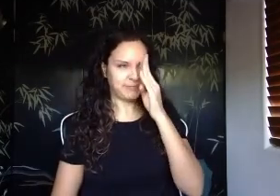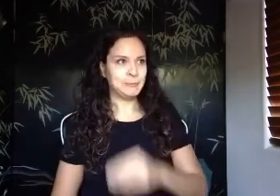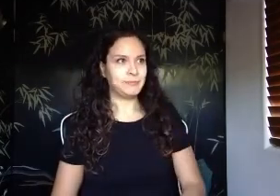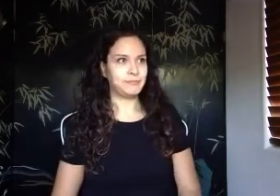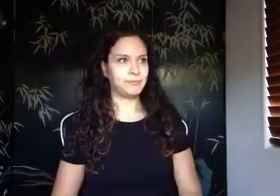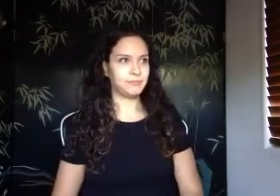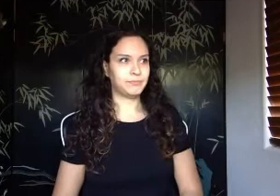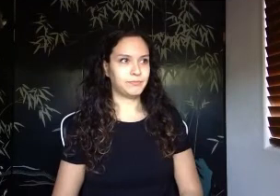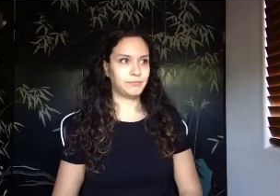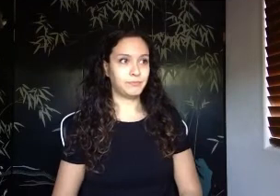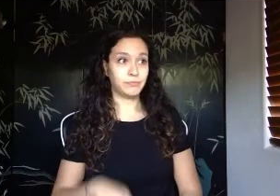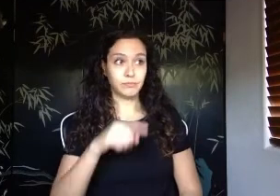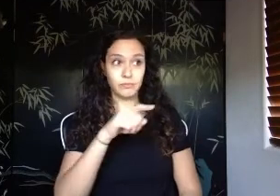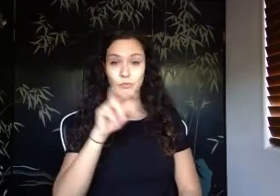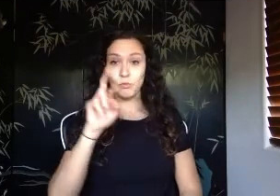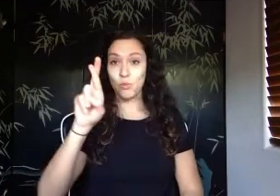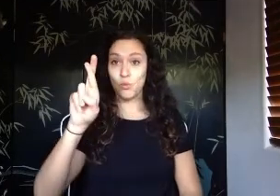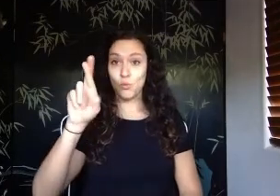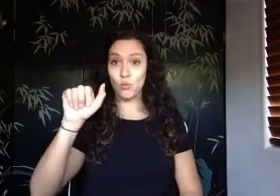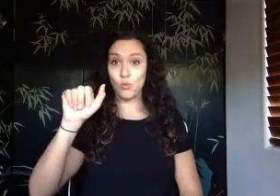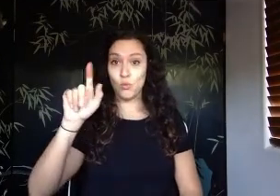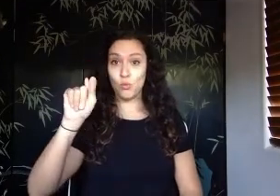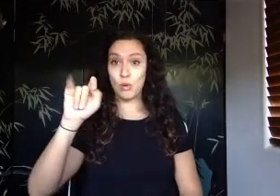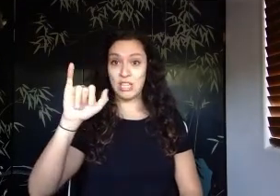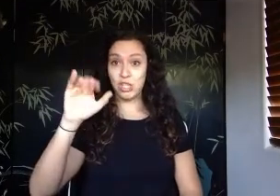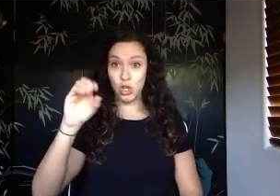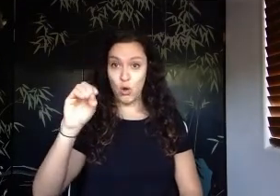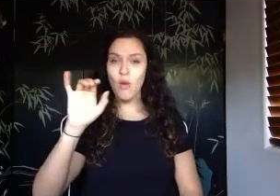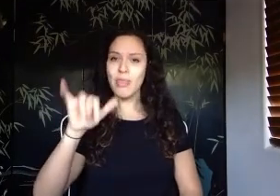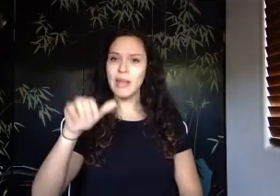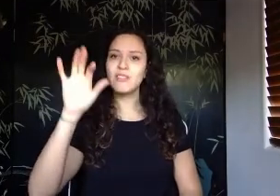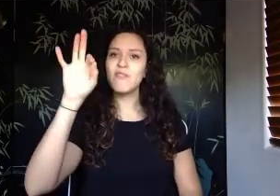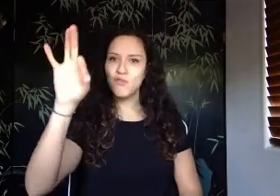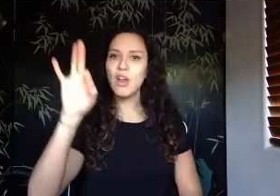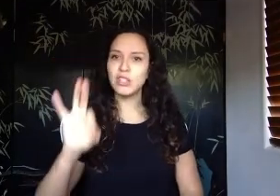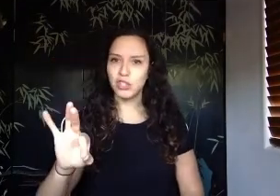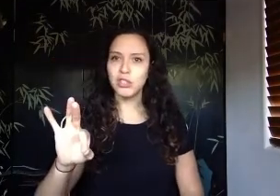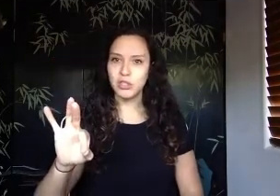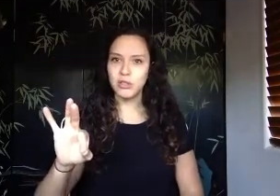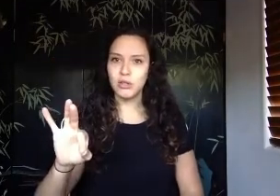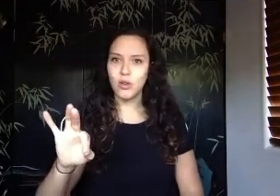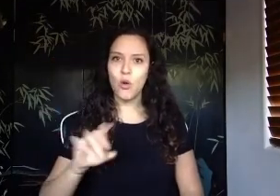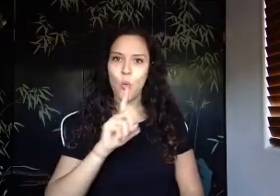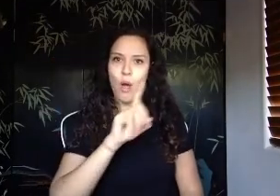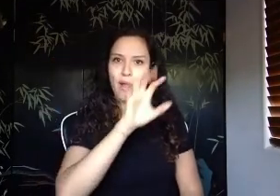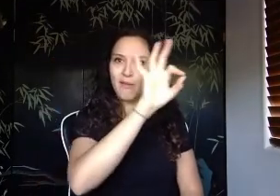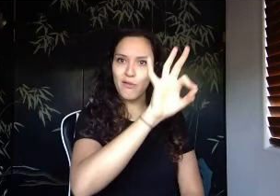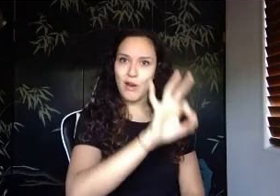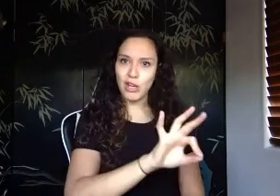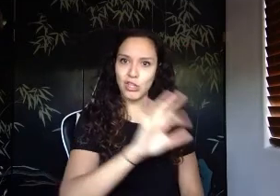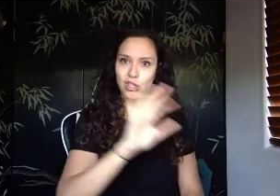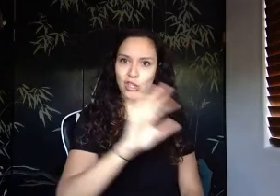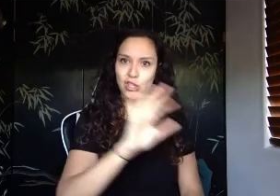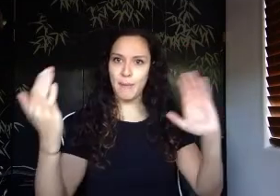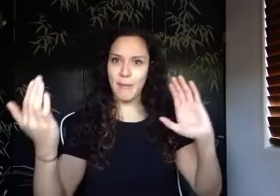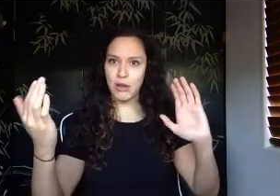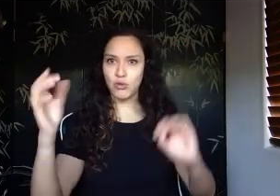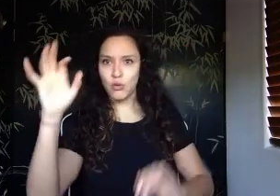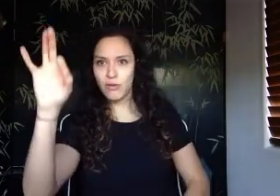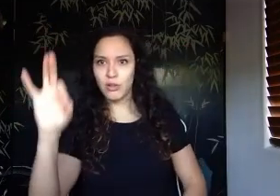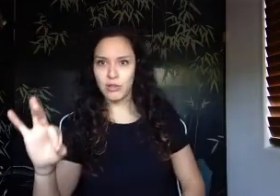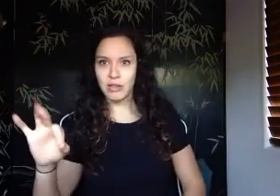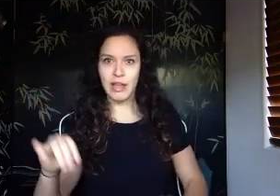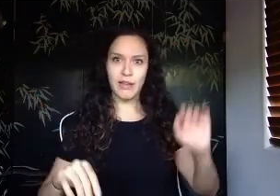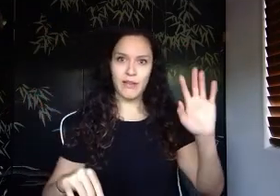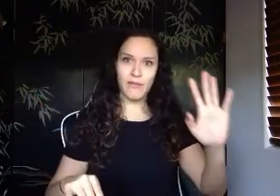So part 2, solving simple proportions. If I give you two ratios, these are ratios. These fractions are ratios.